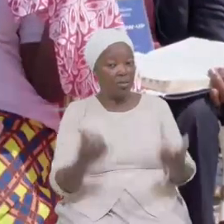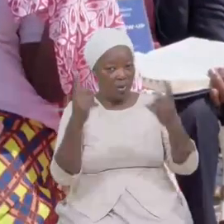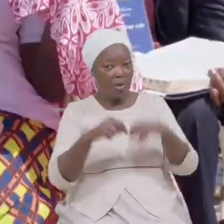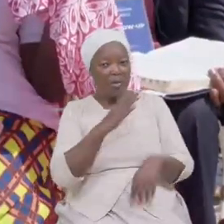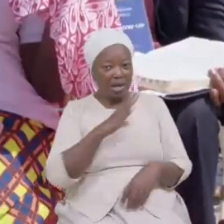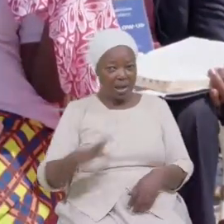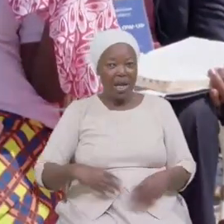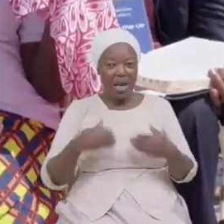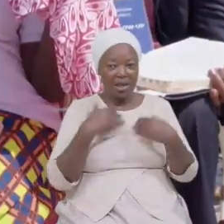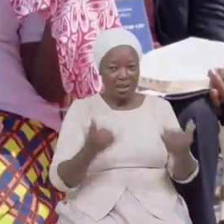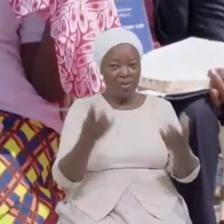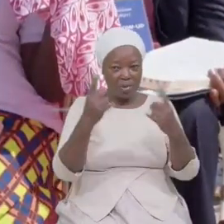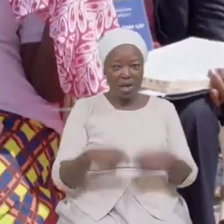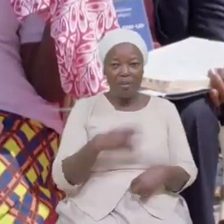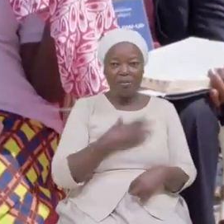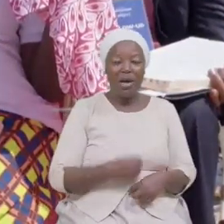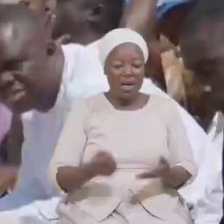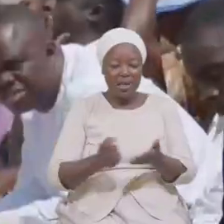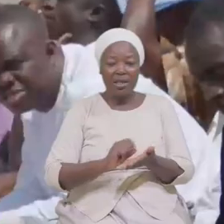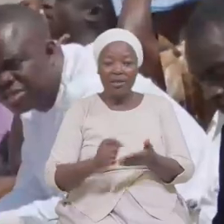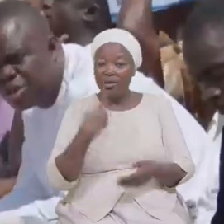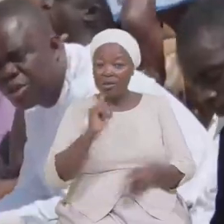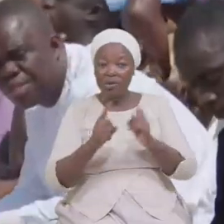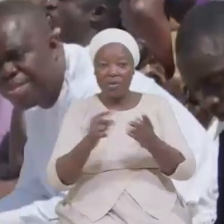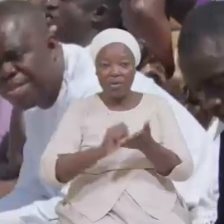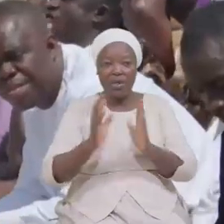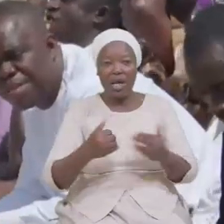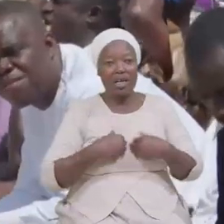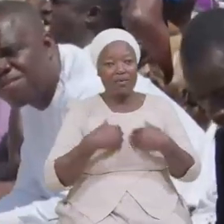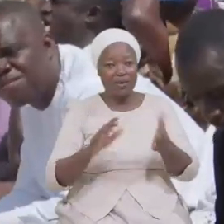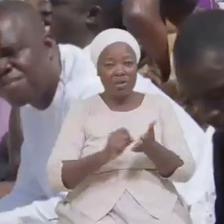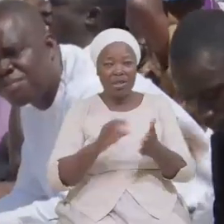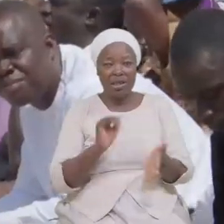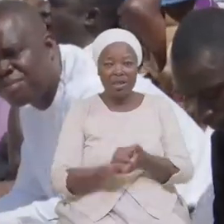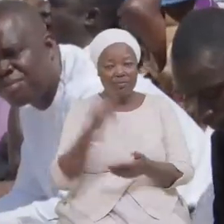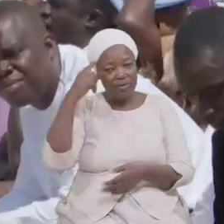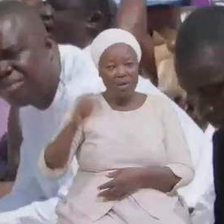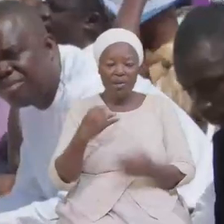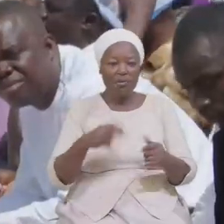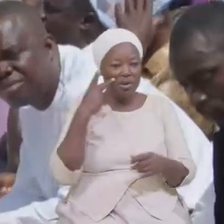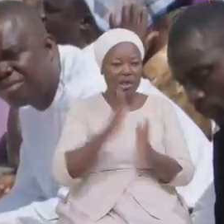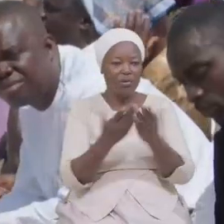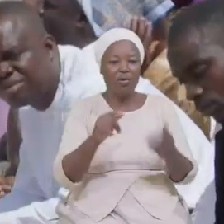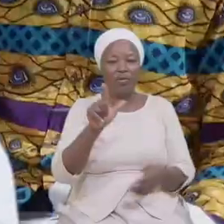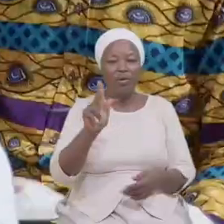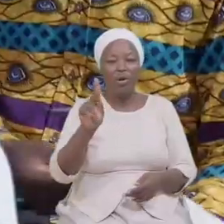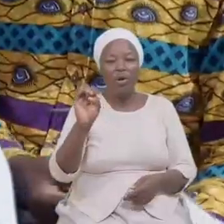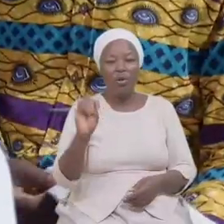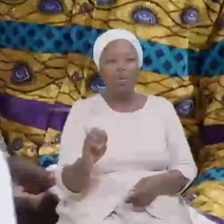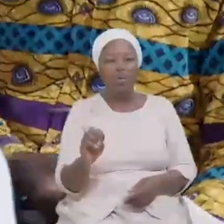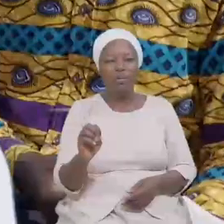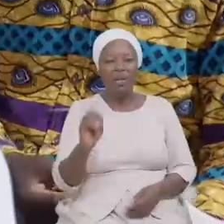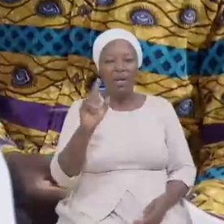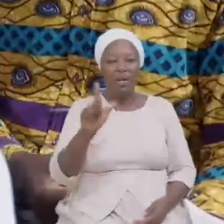now come, and the speech writer has written that for him. Now we're looking at Luke chapter 4, and I'm reading from